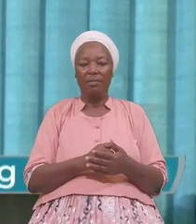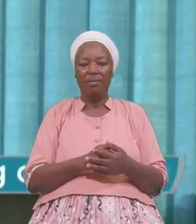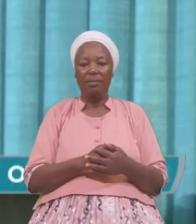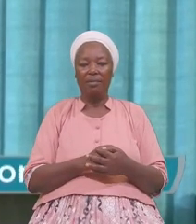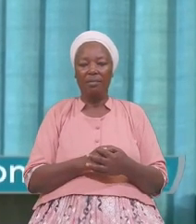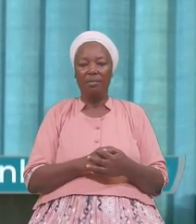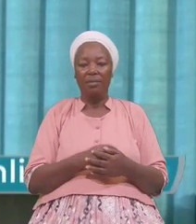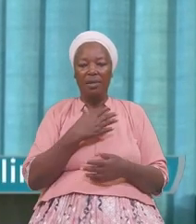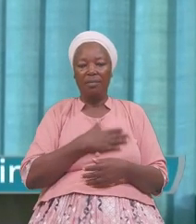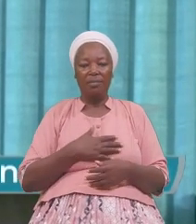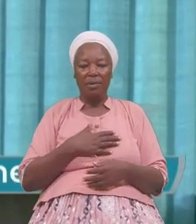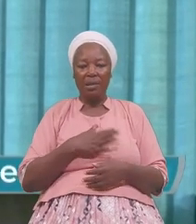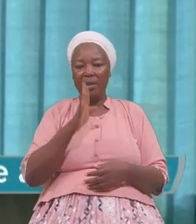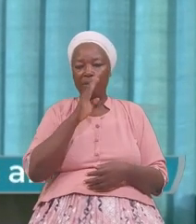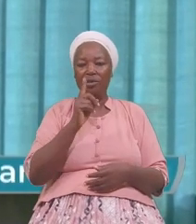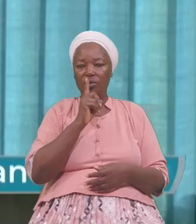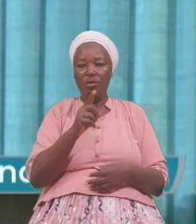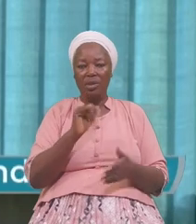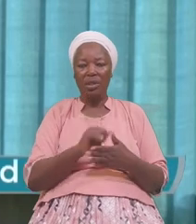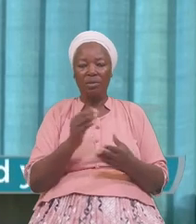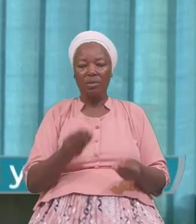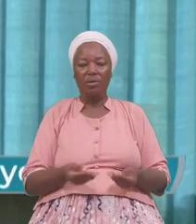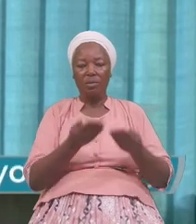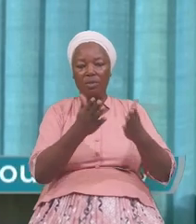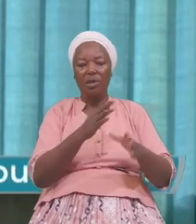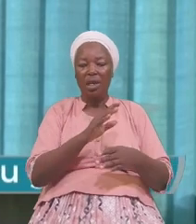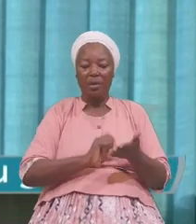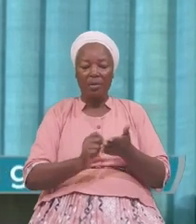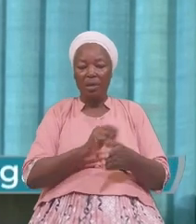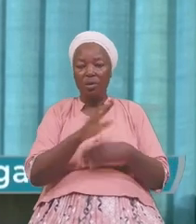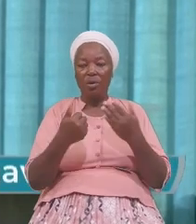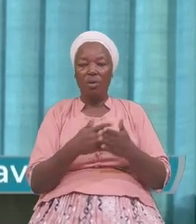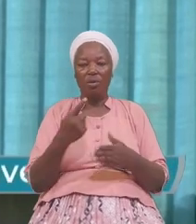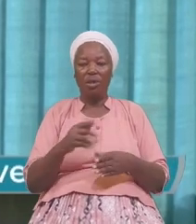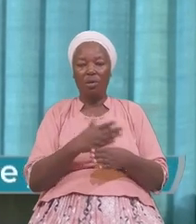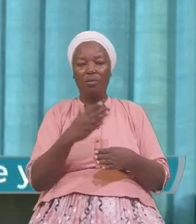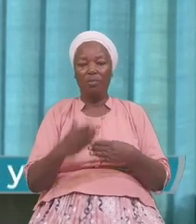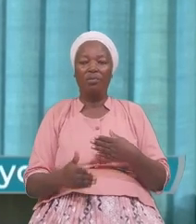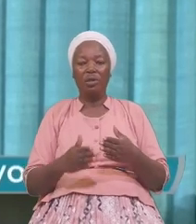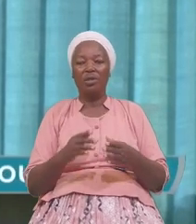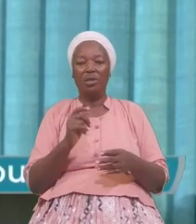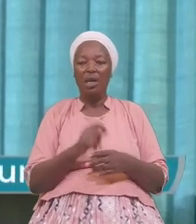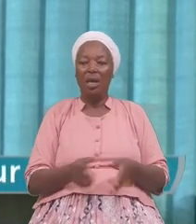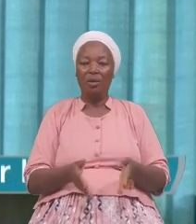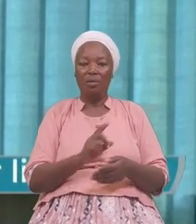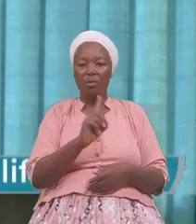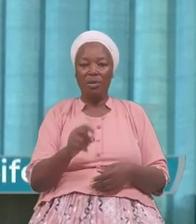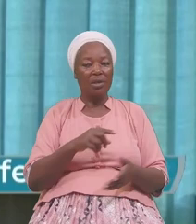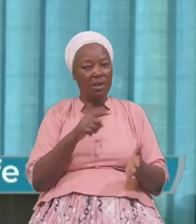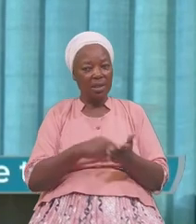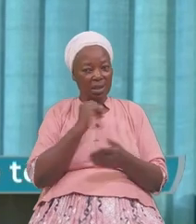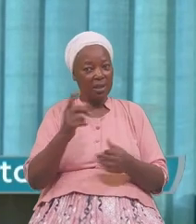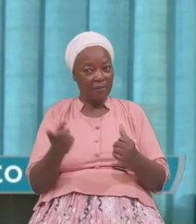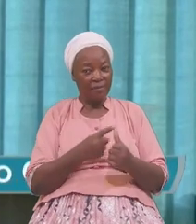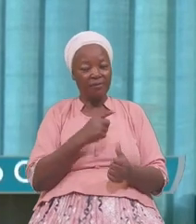Please ensure that you submit all the needed details. This also is the first test of